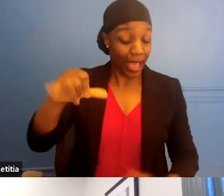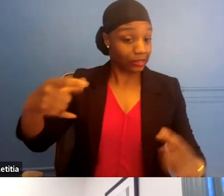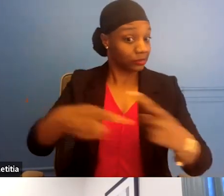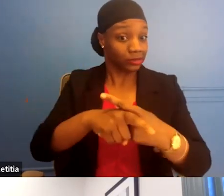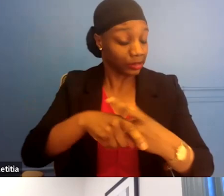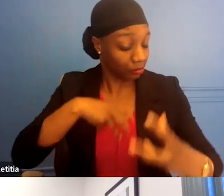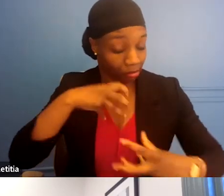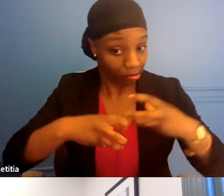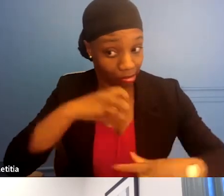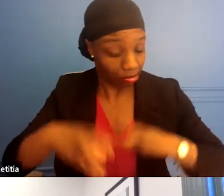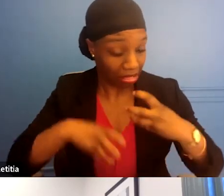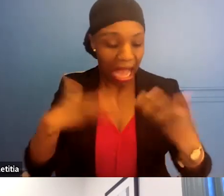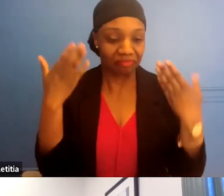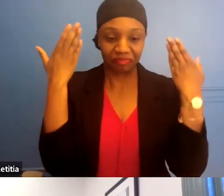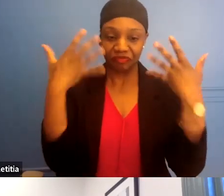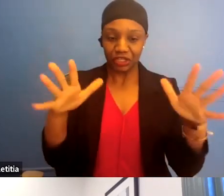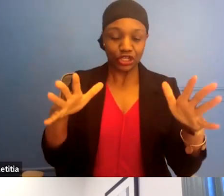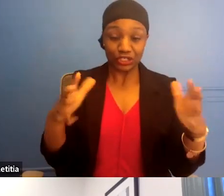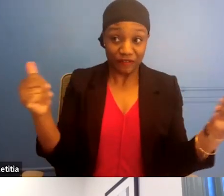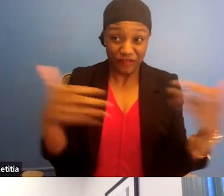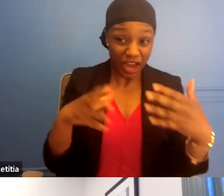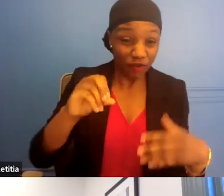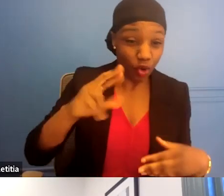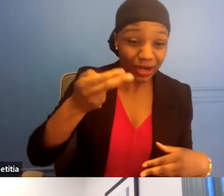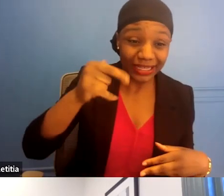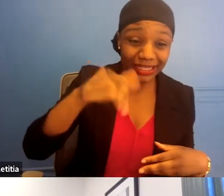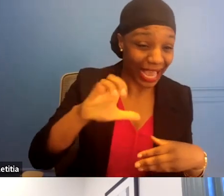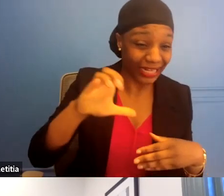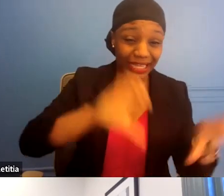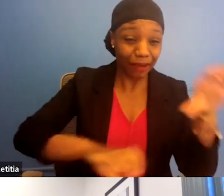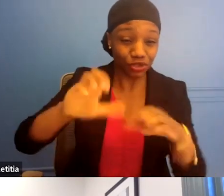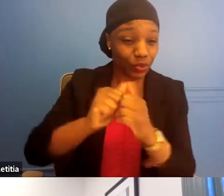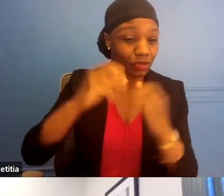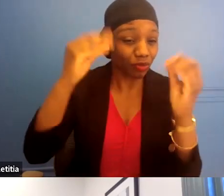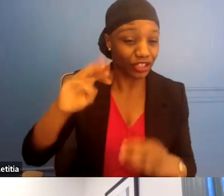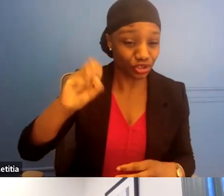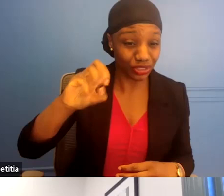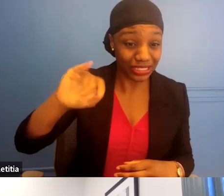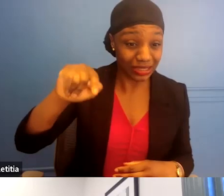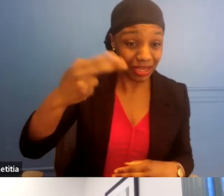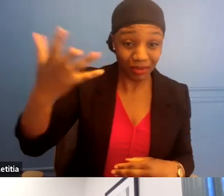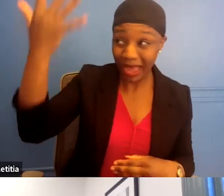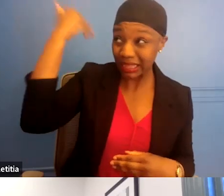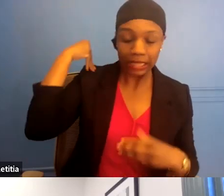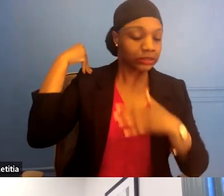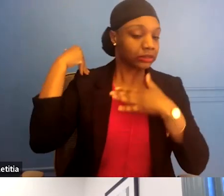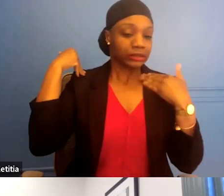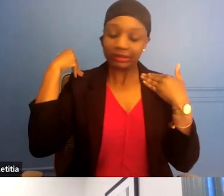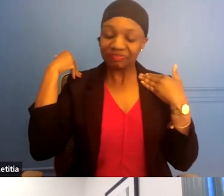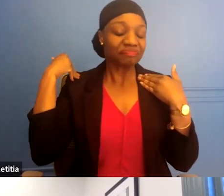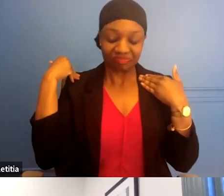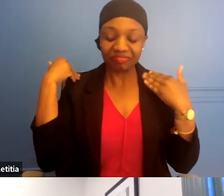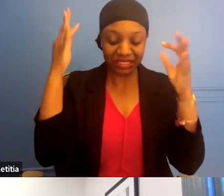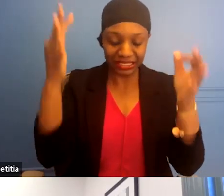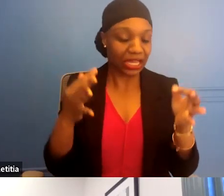pivot a little bit in the fear of taking organic chemistry with Professor Smith back in the day. So I looked at some other options, but still